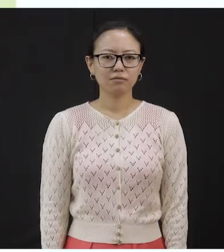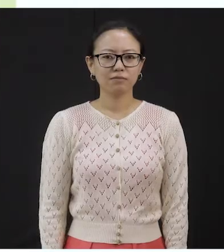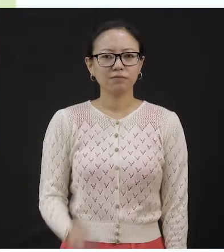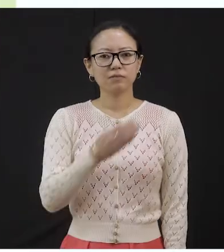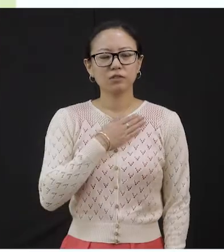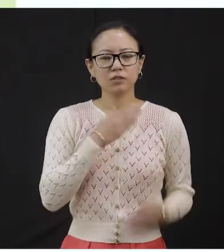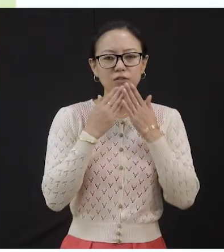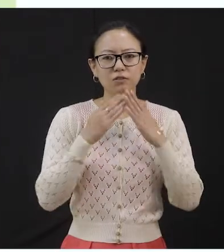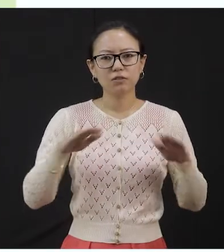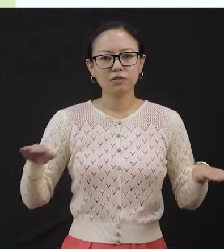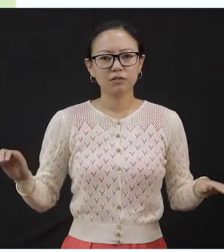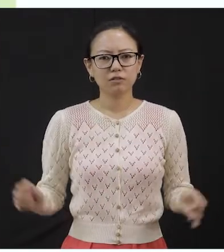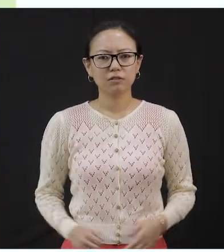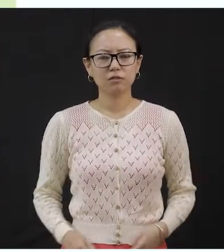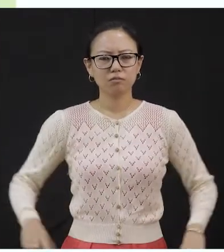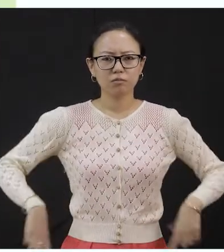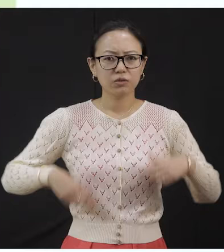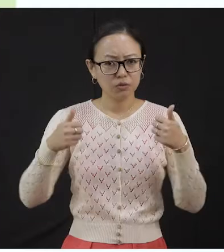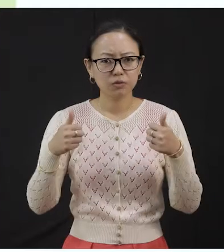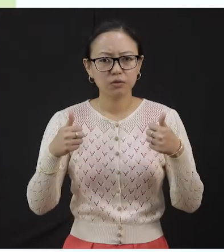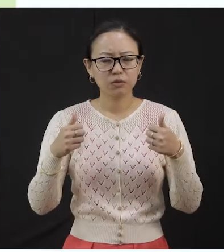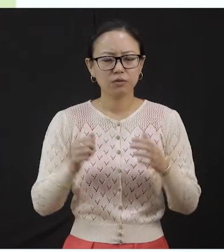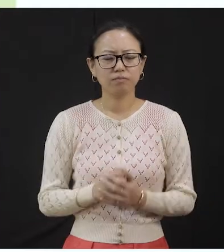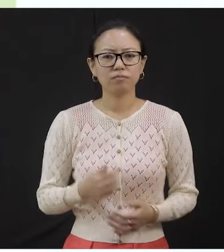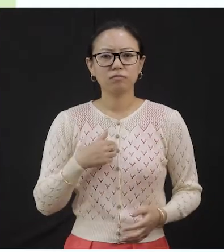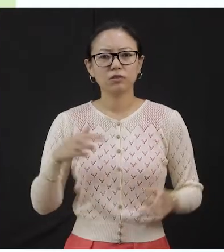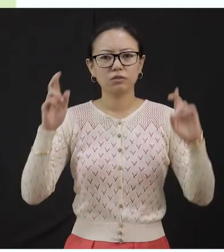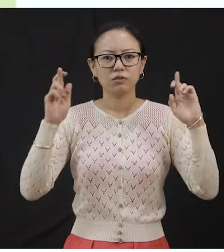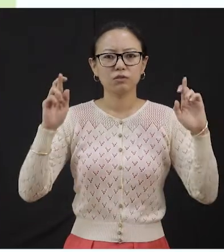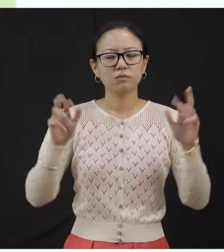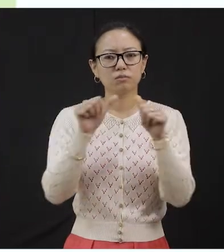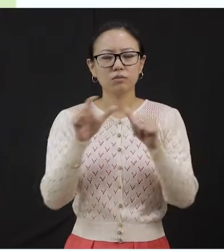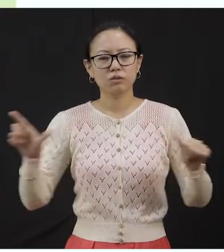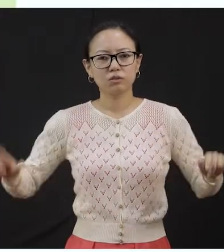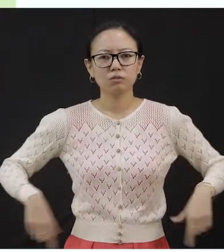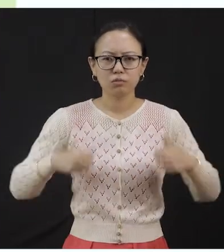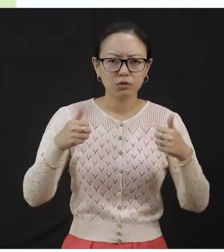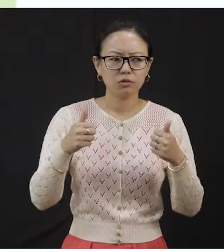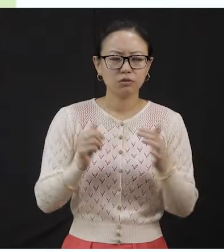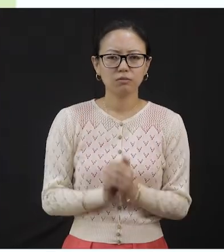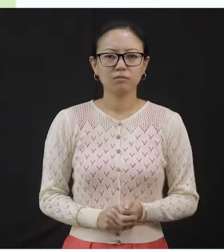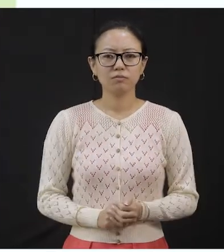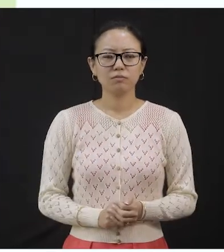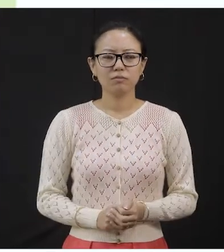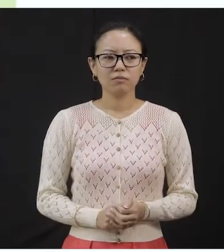Dear students, how are you all? Hope you all are doing great, right? Yes.